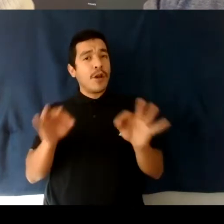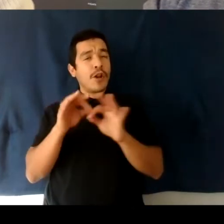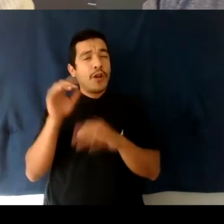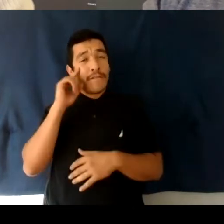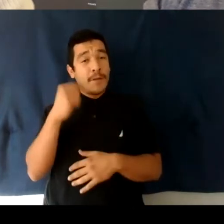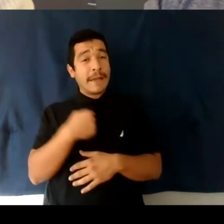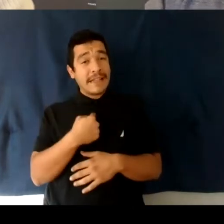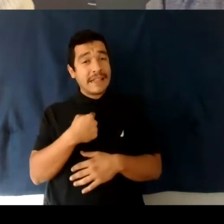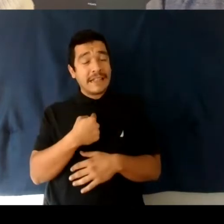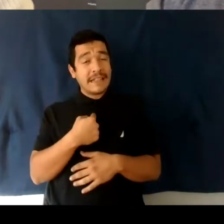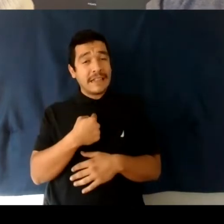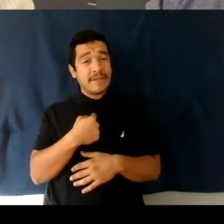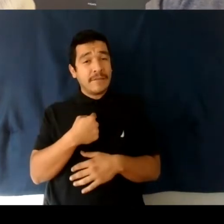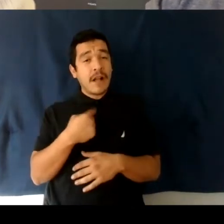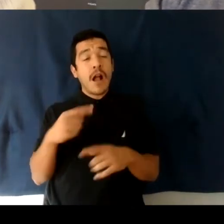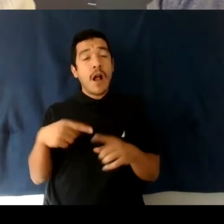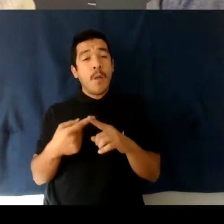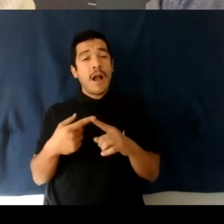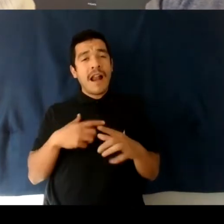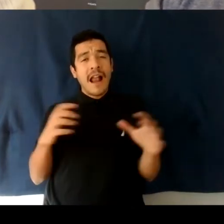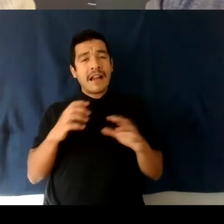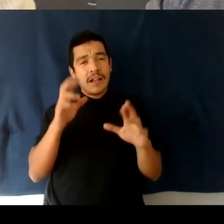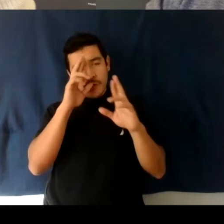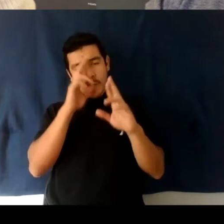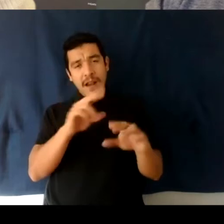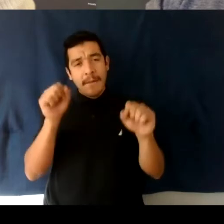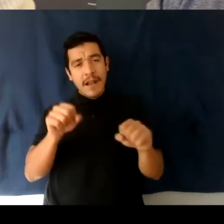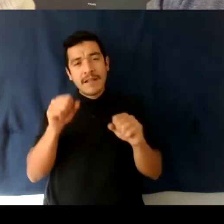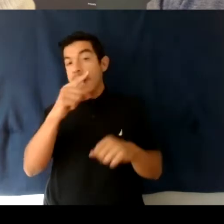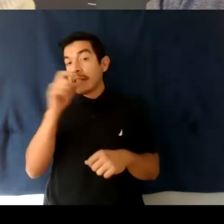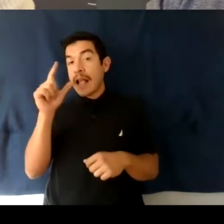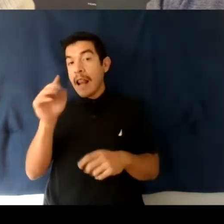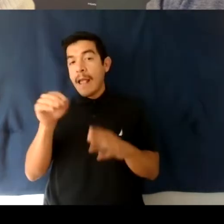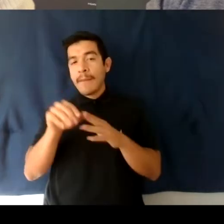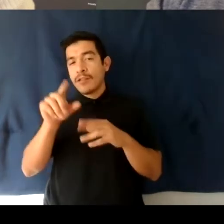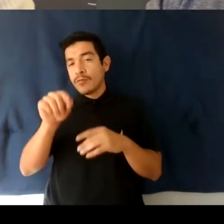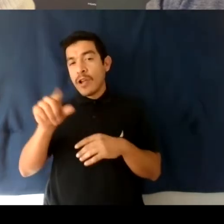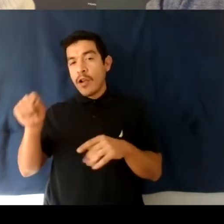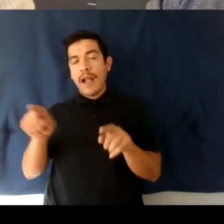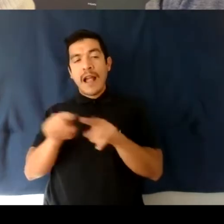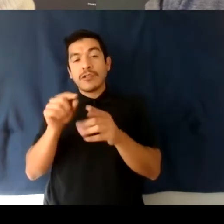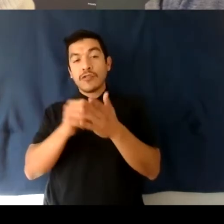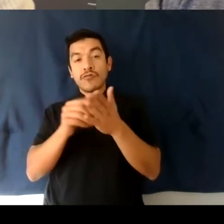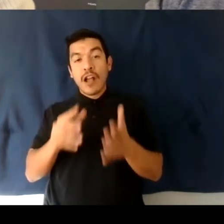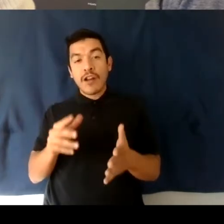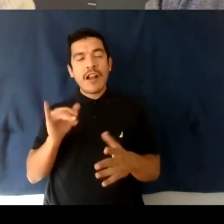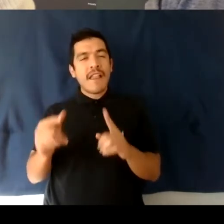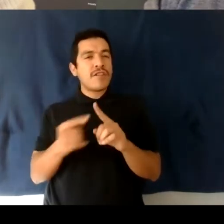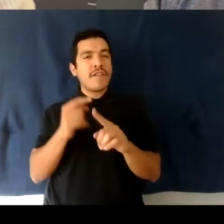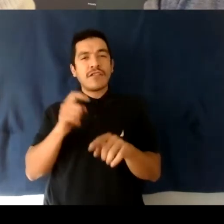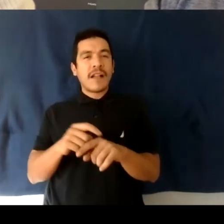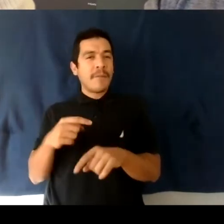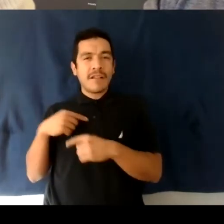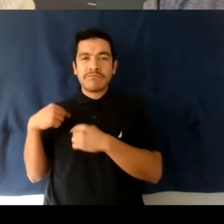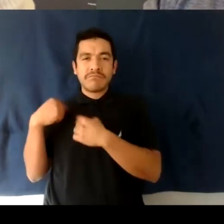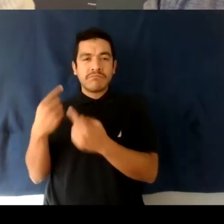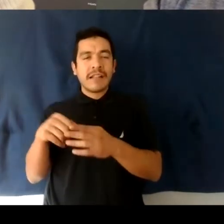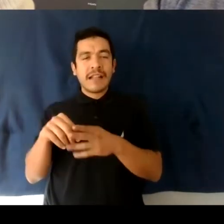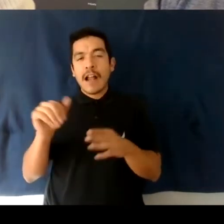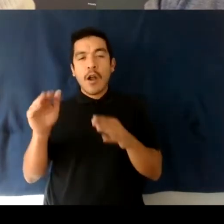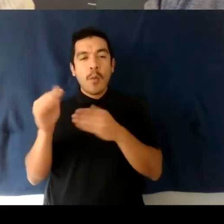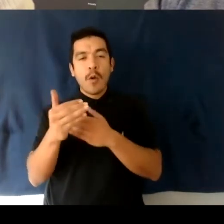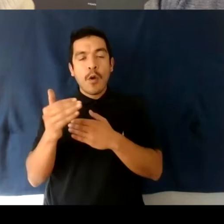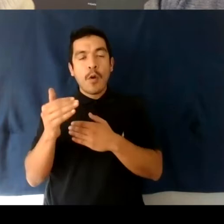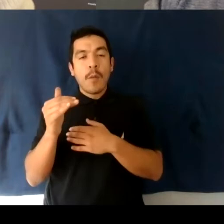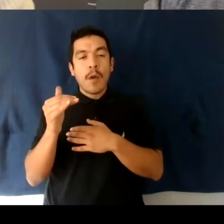me, like when I did the Respectability Summer Lab in 2020 as a writer, that was the first time I'd ever been in a room. It